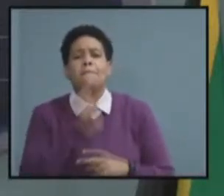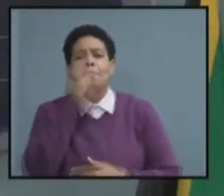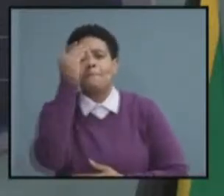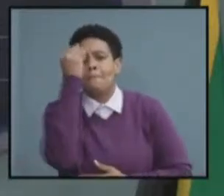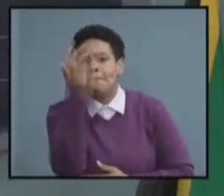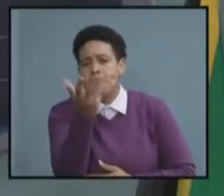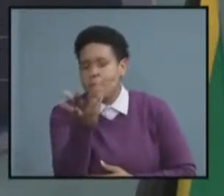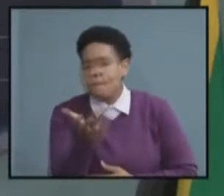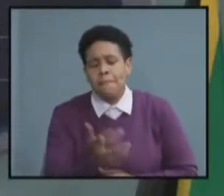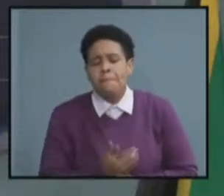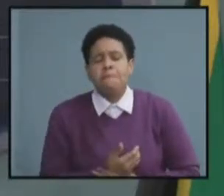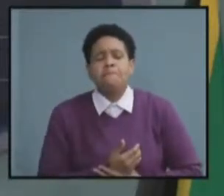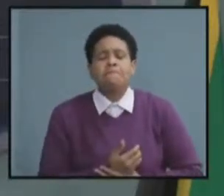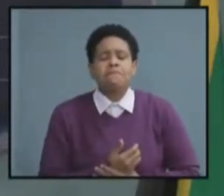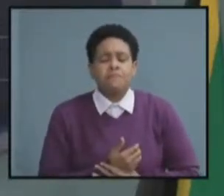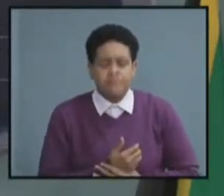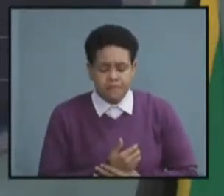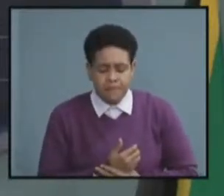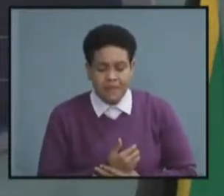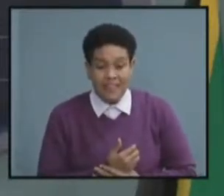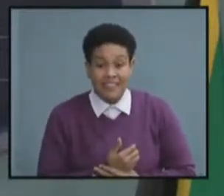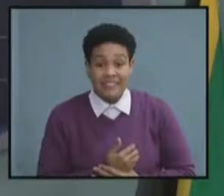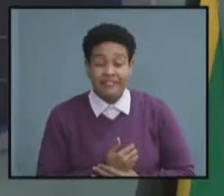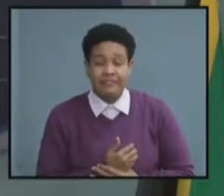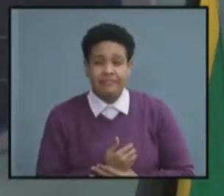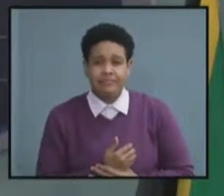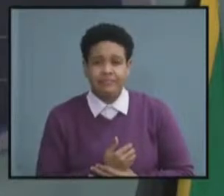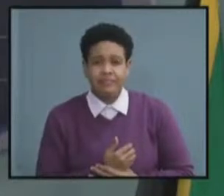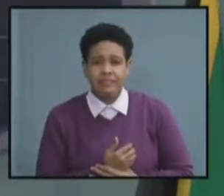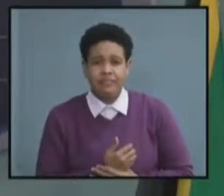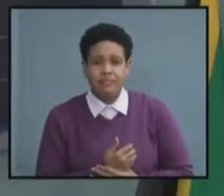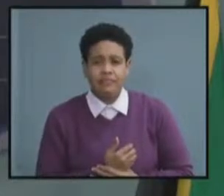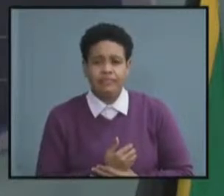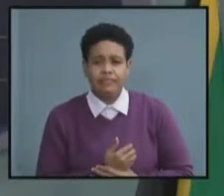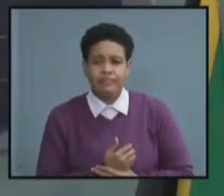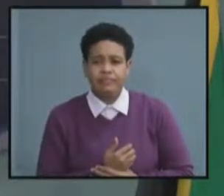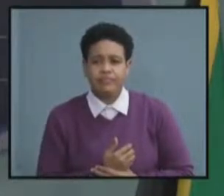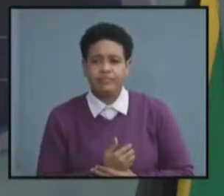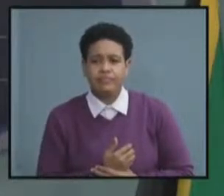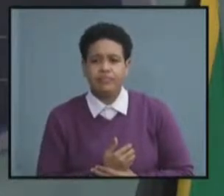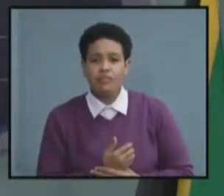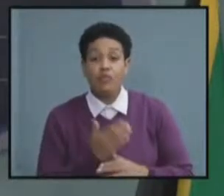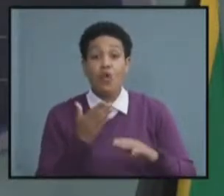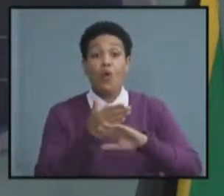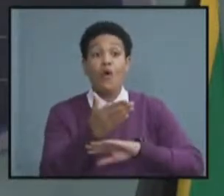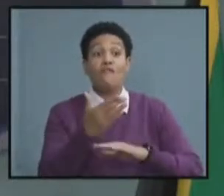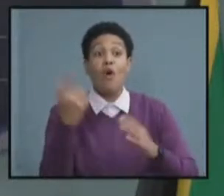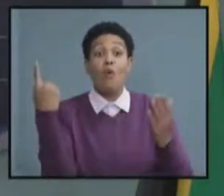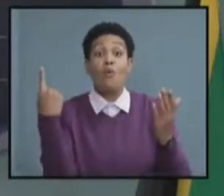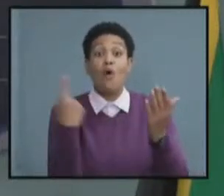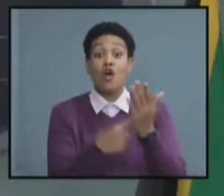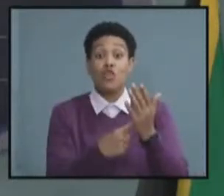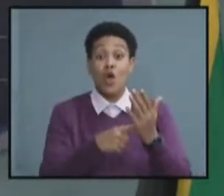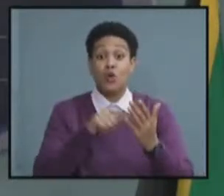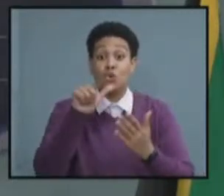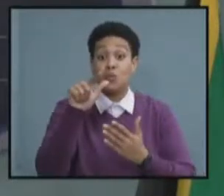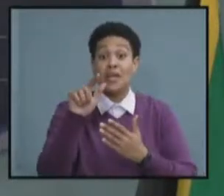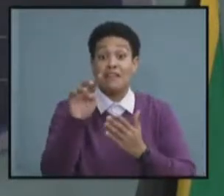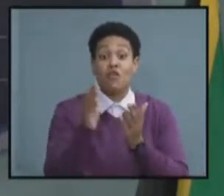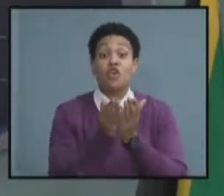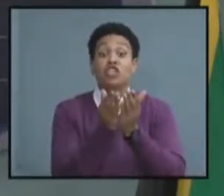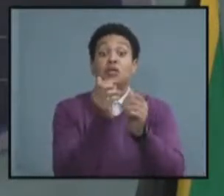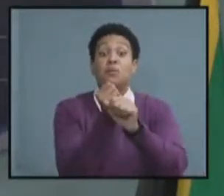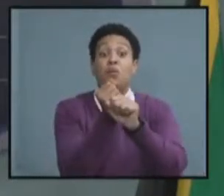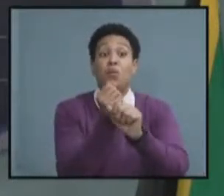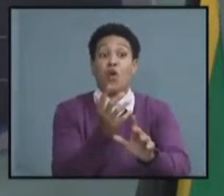report that the disembarkation of over 1,024 ship